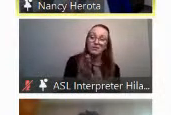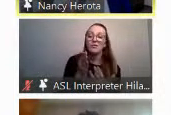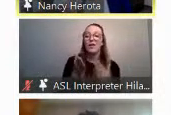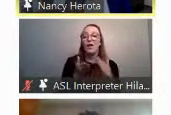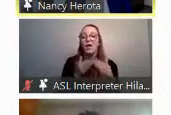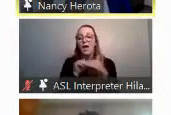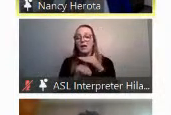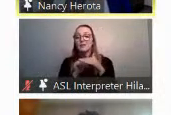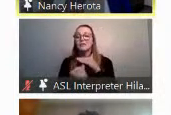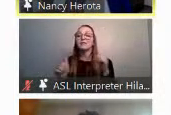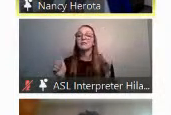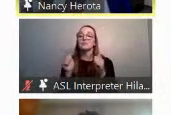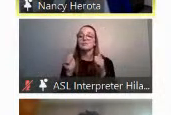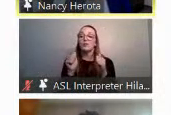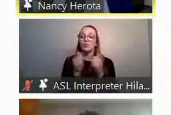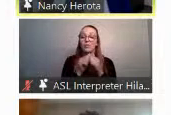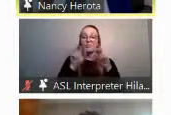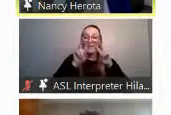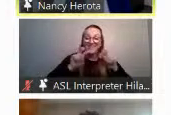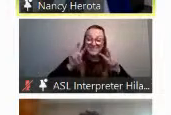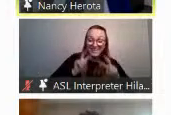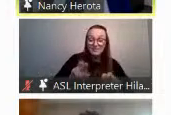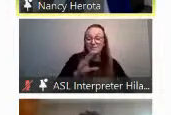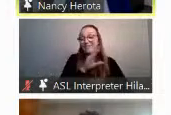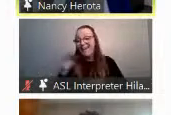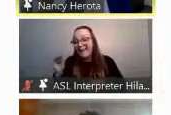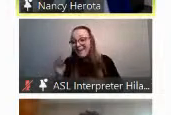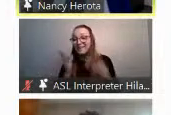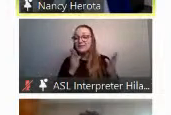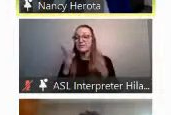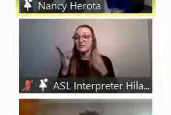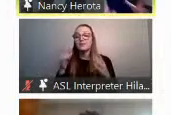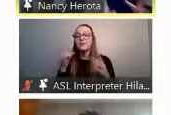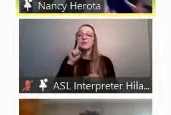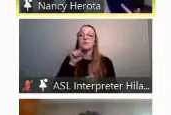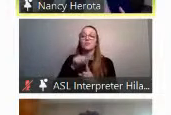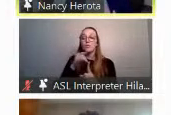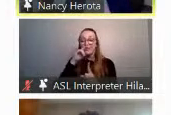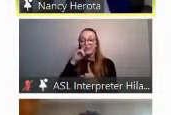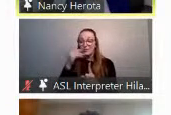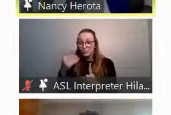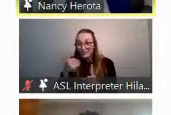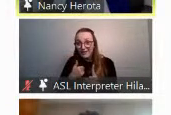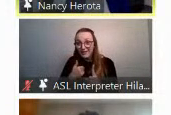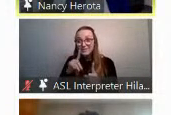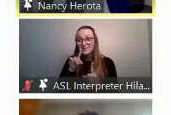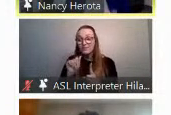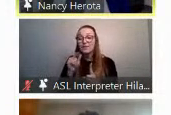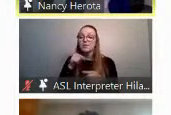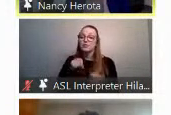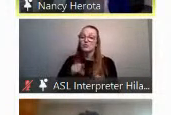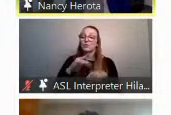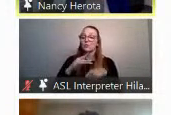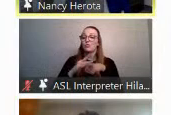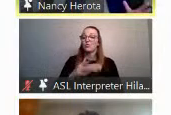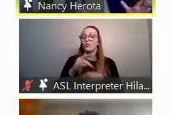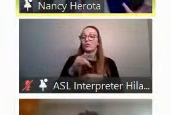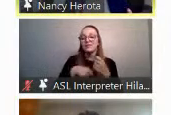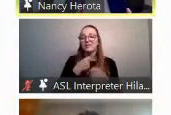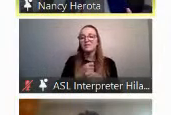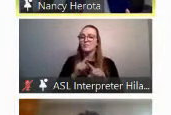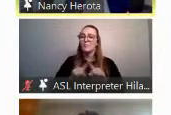to assessments and services for children with disabilities in these early years. And it's such a